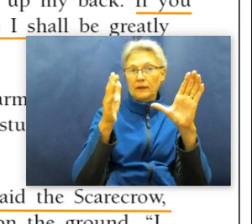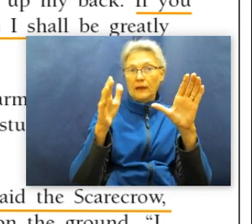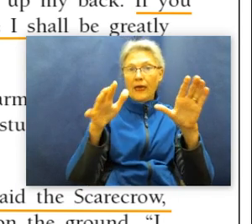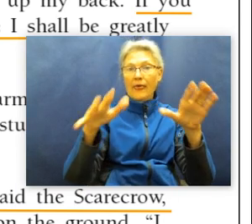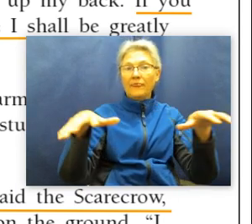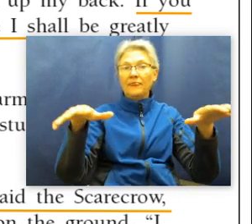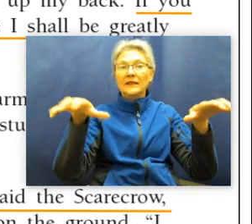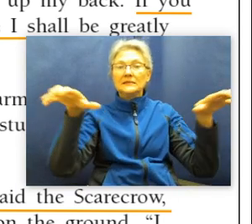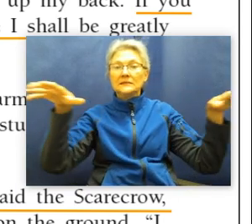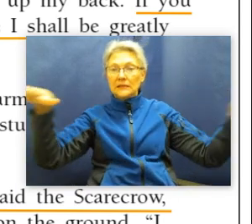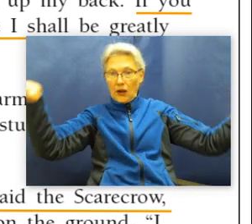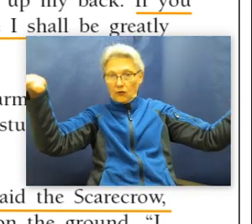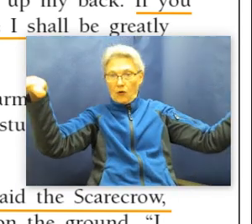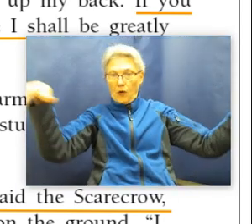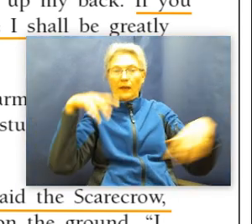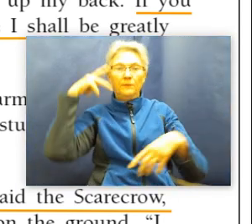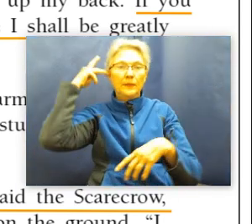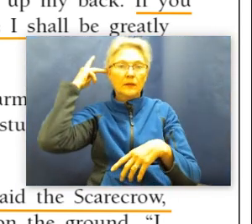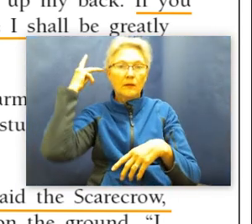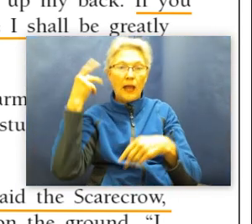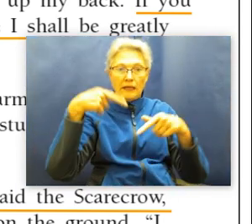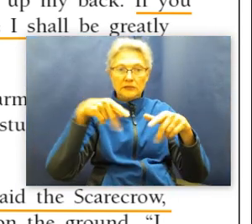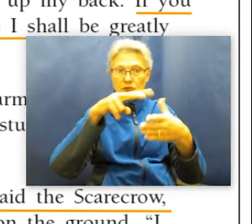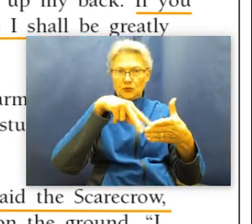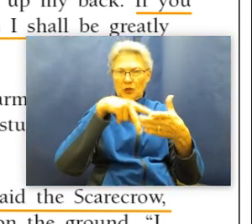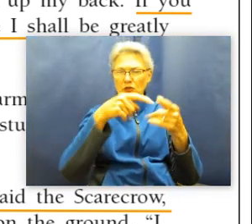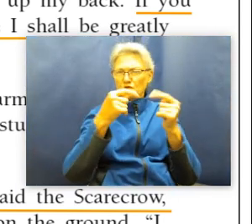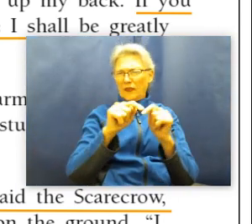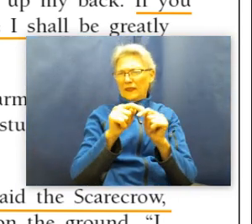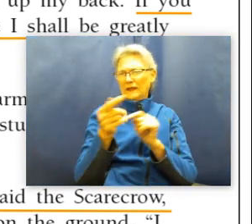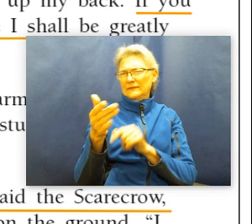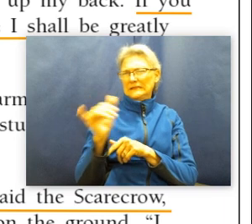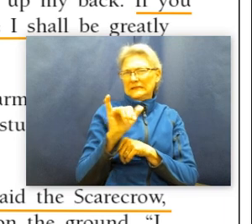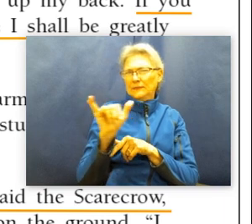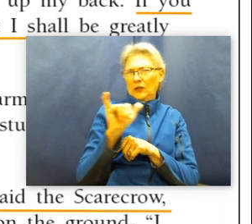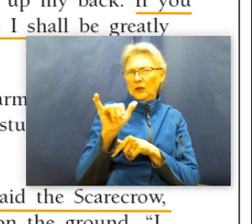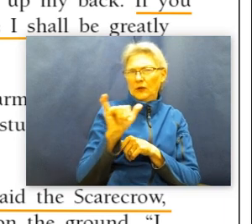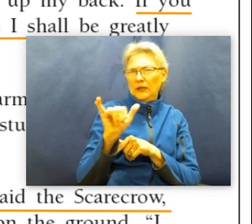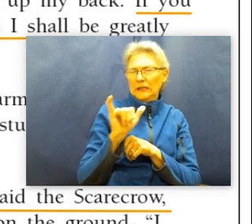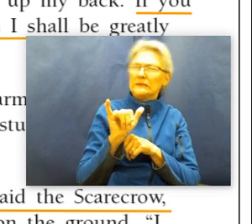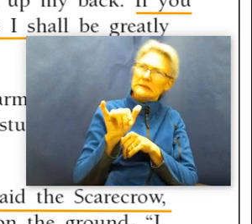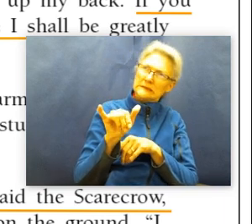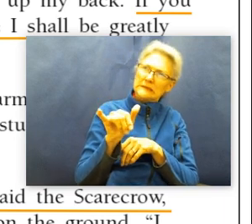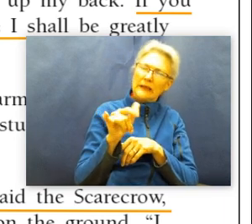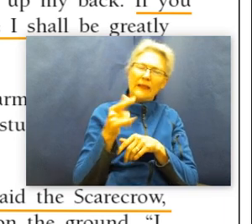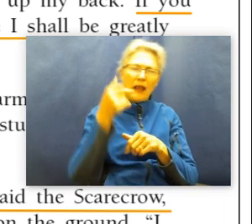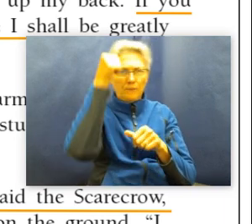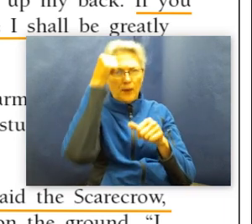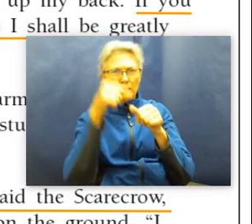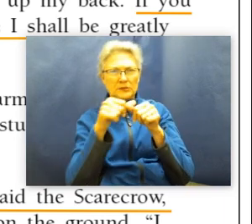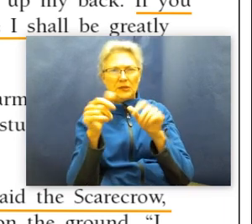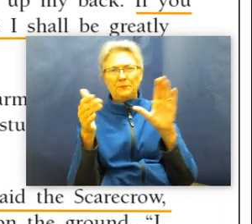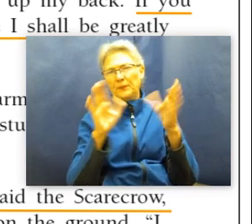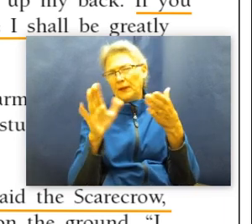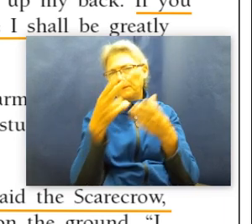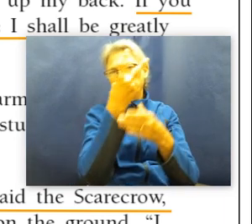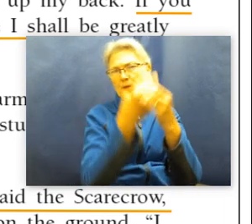Scarecrow to Peter, as I was reading, I was trying to think of similarities along the way that I might remember to compare both of